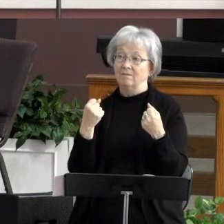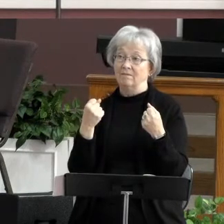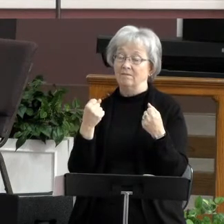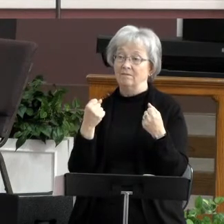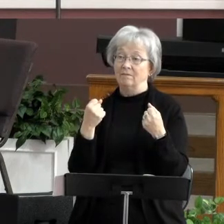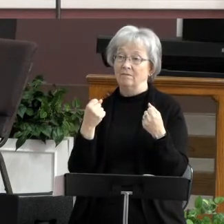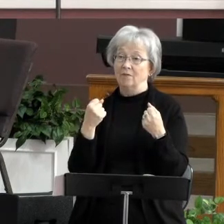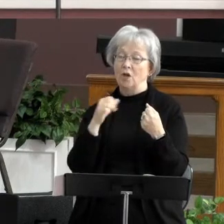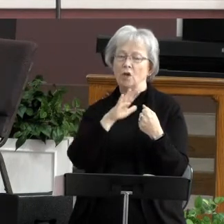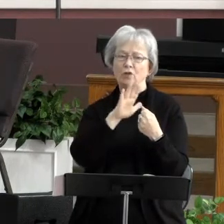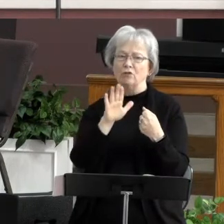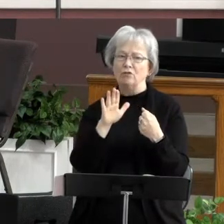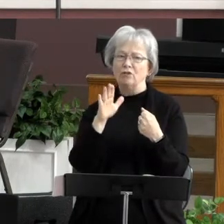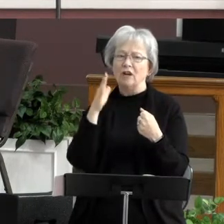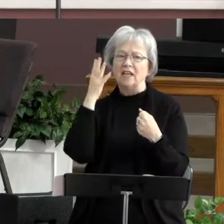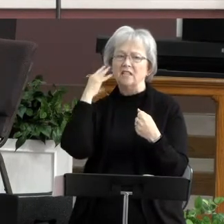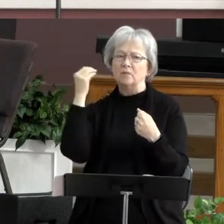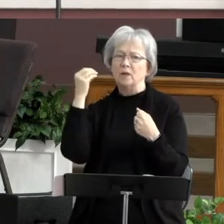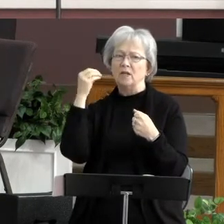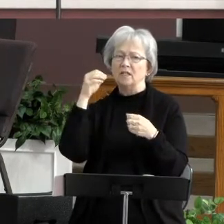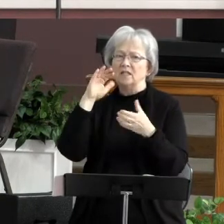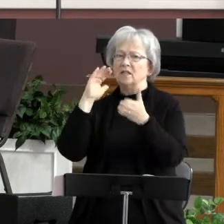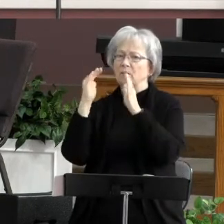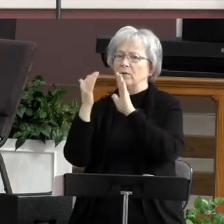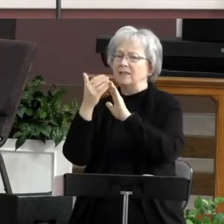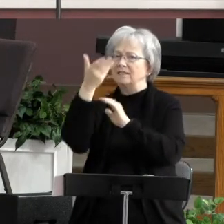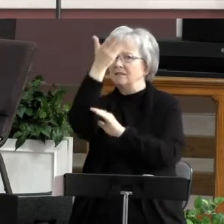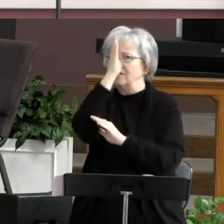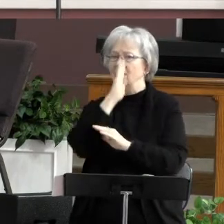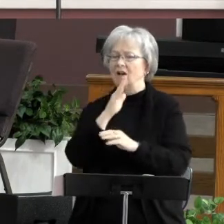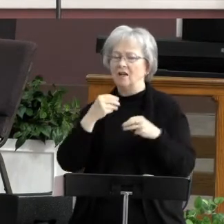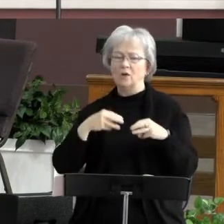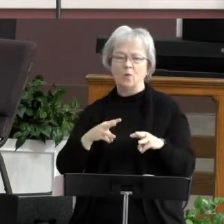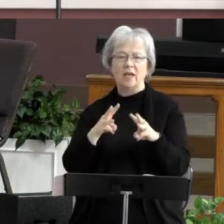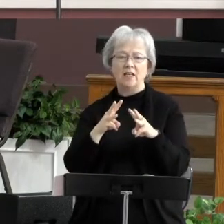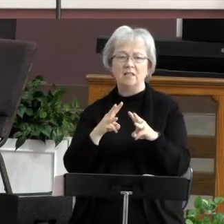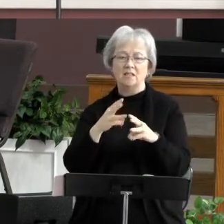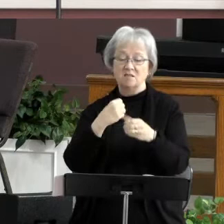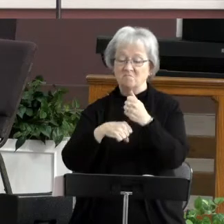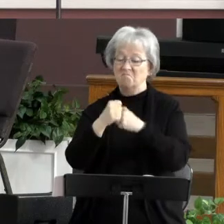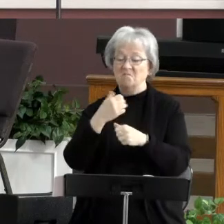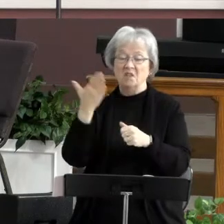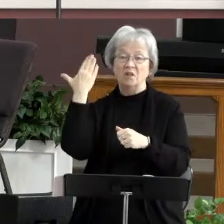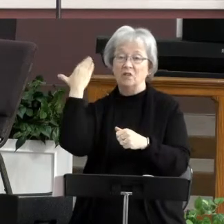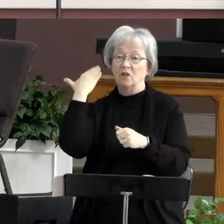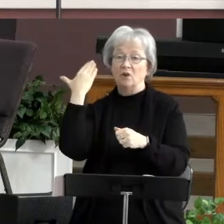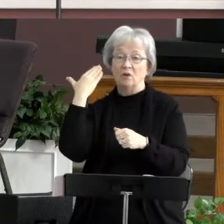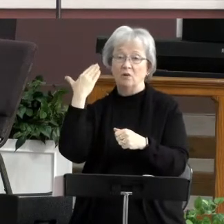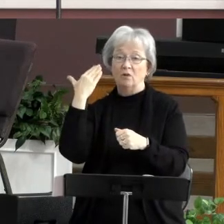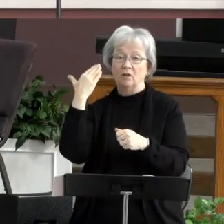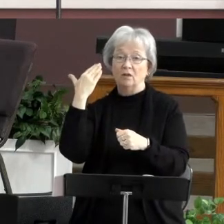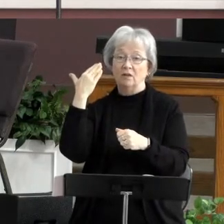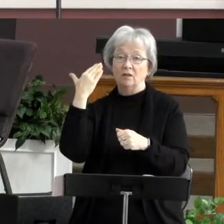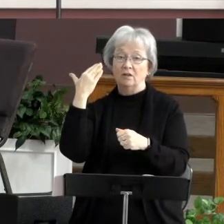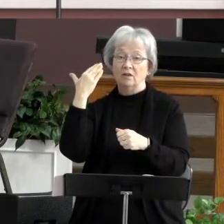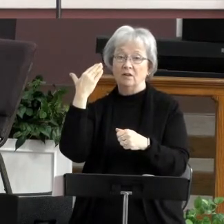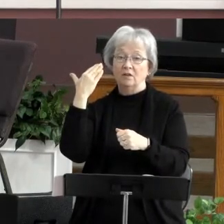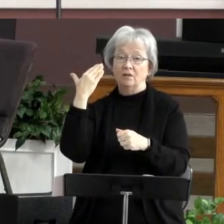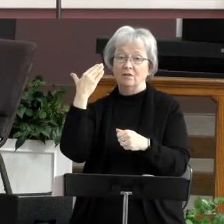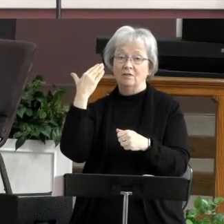You're experiencing the presence of God in ways that years ago we wouldn't have thought able to